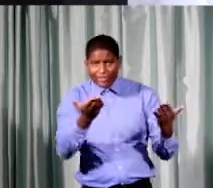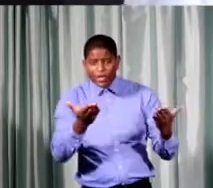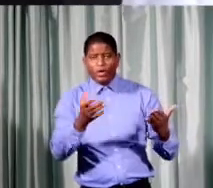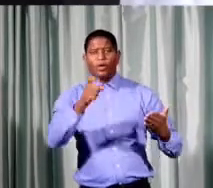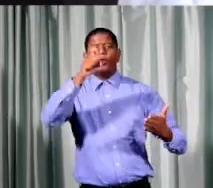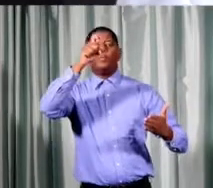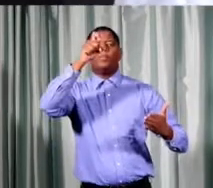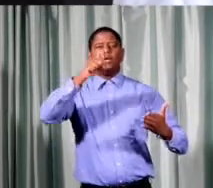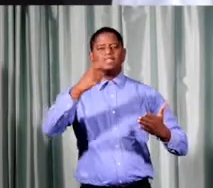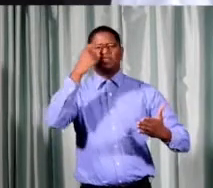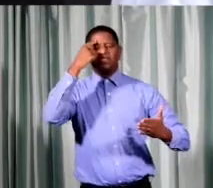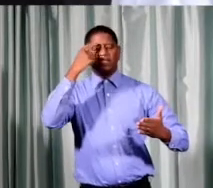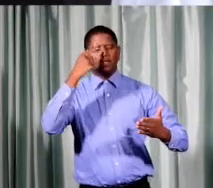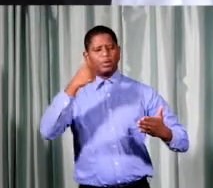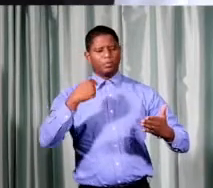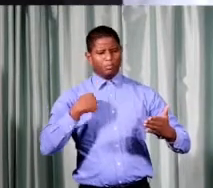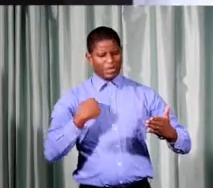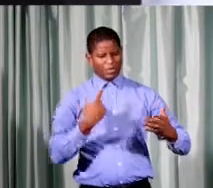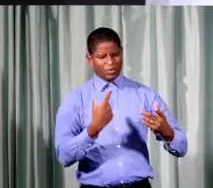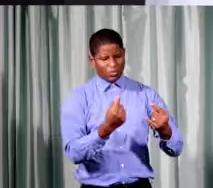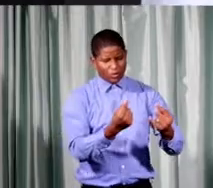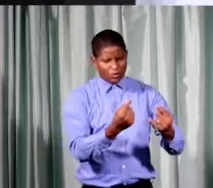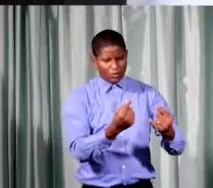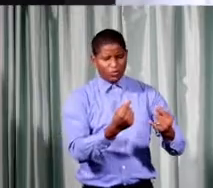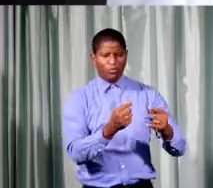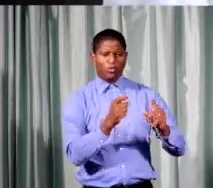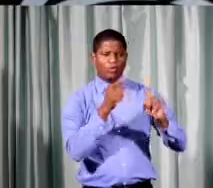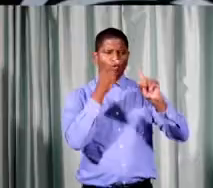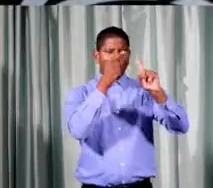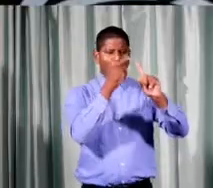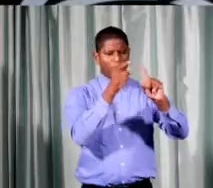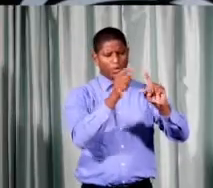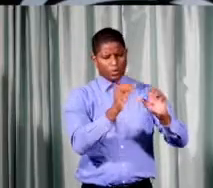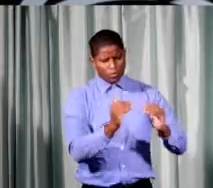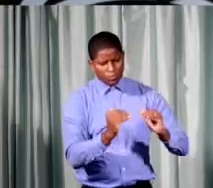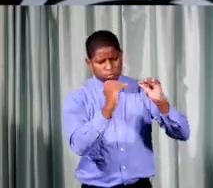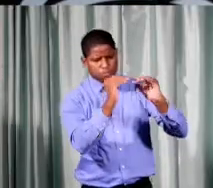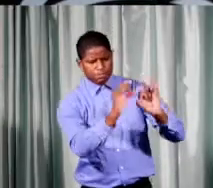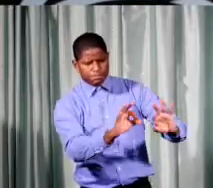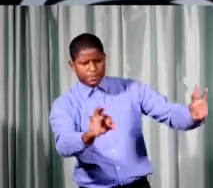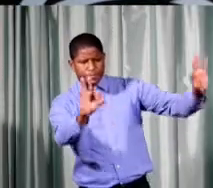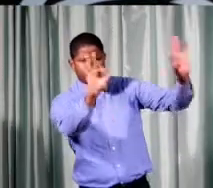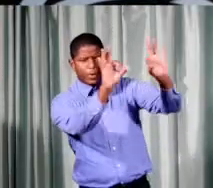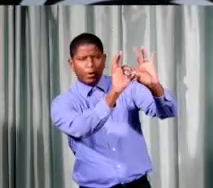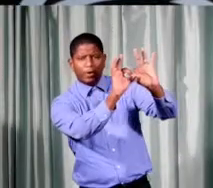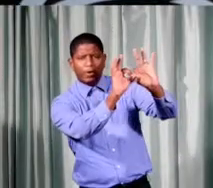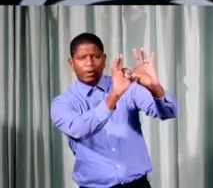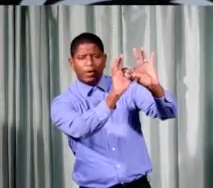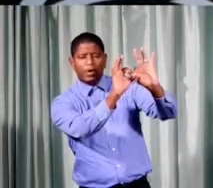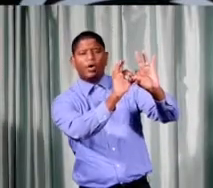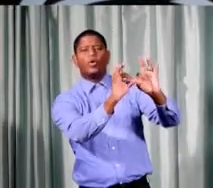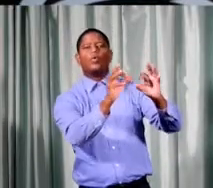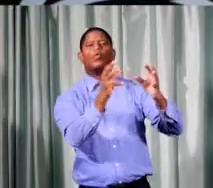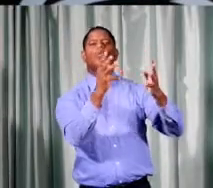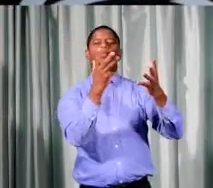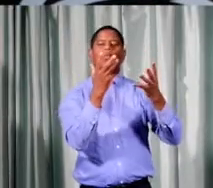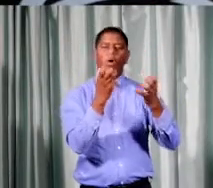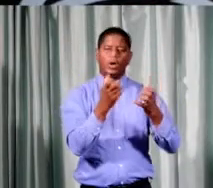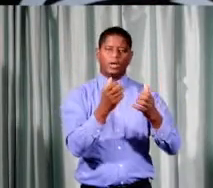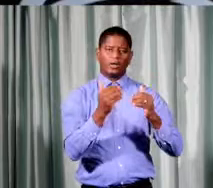you are trying to create value. You're looking for profitability, viability. Every single thing you